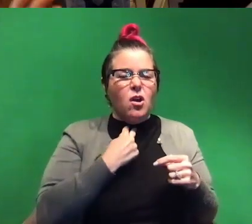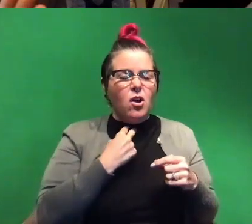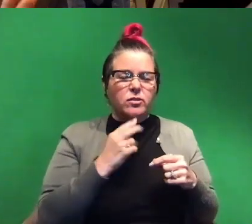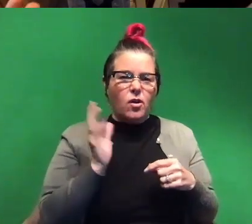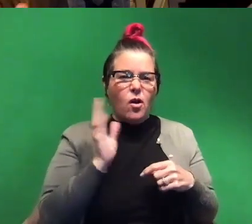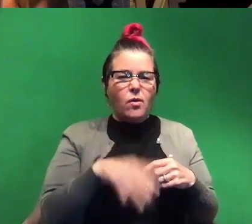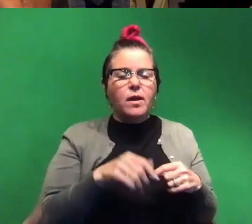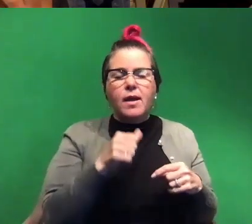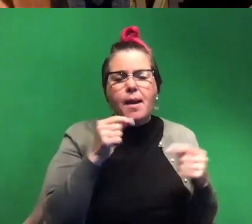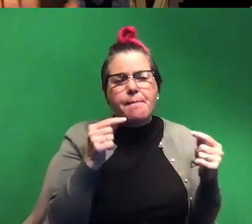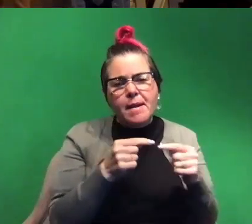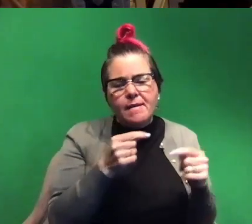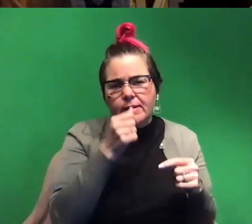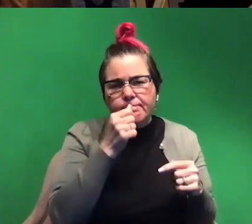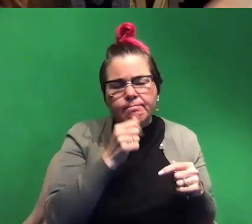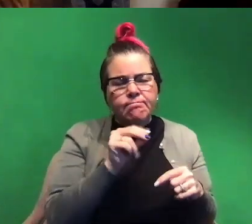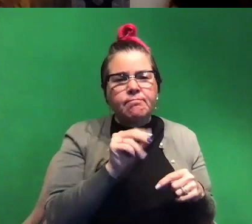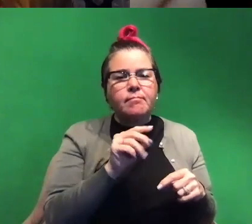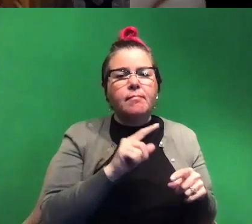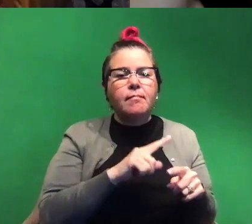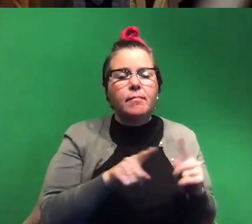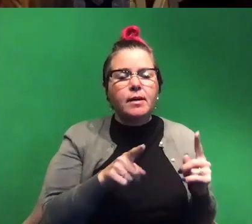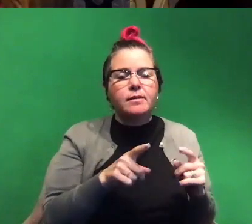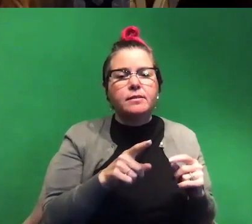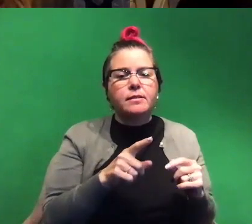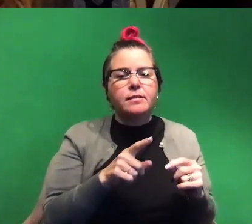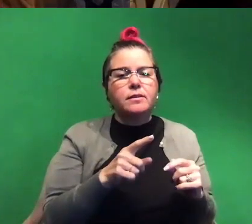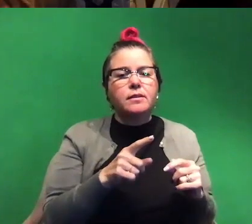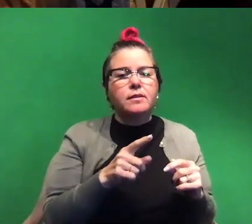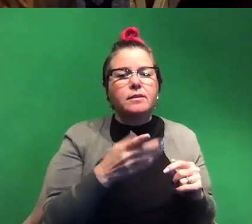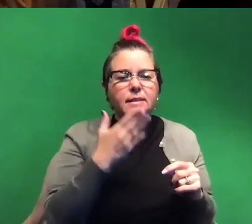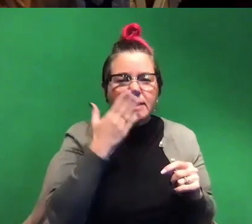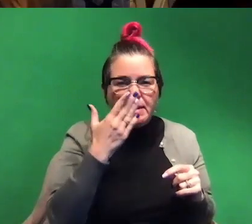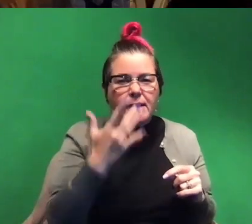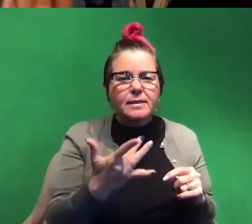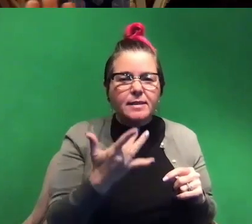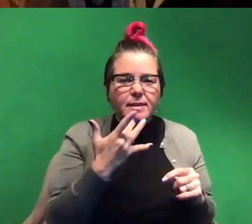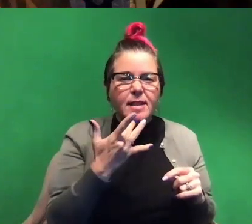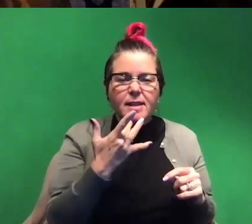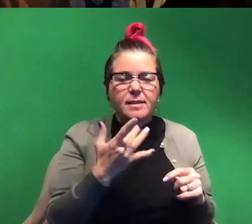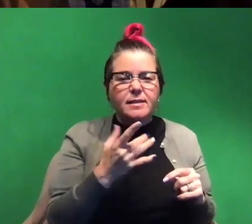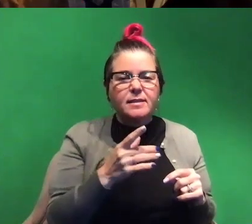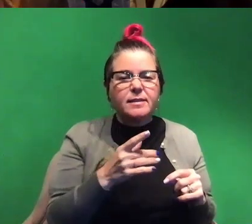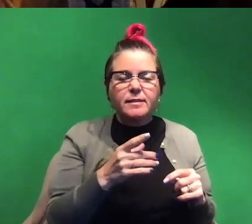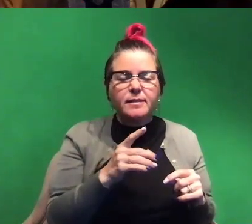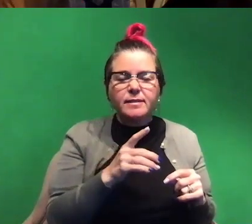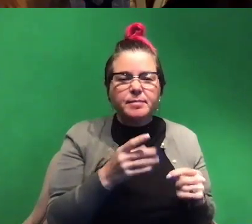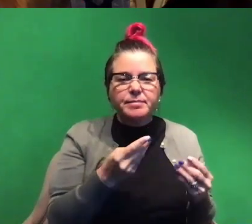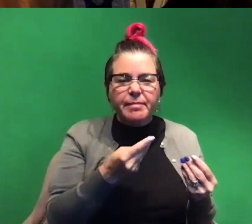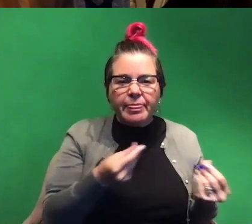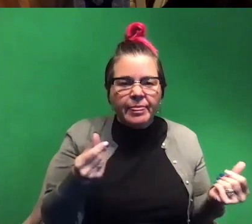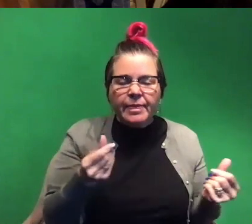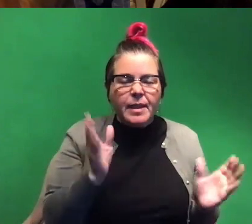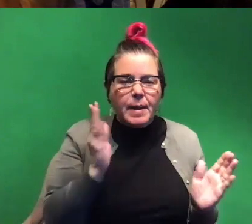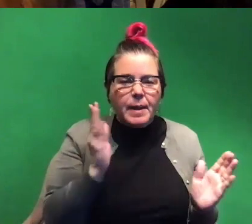like painfully so, but your smell and taste is a little dull compared to what it would be here.